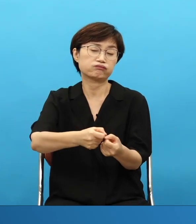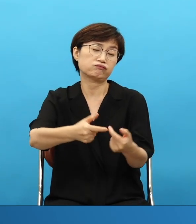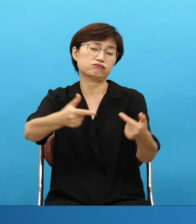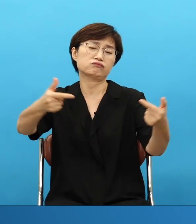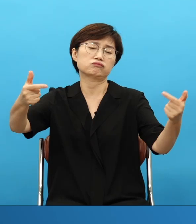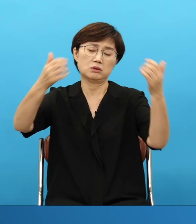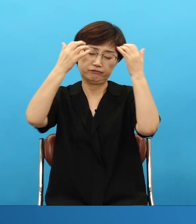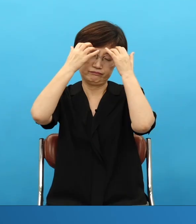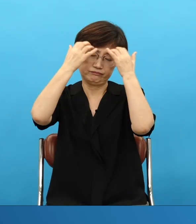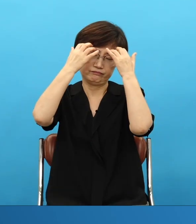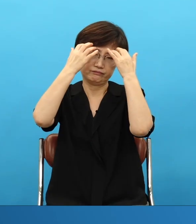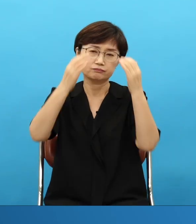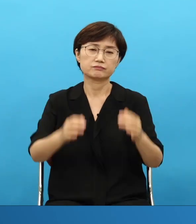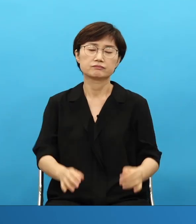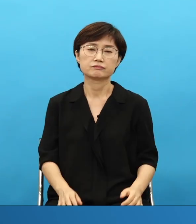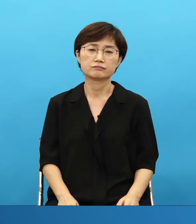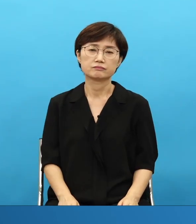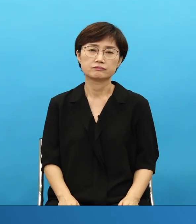come.